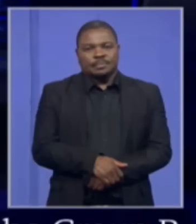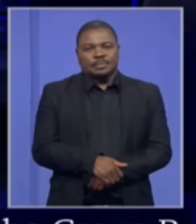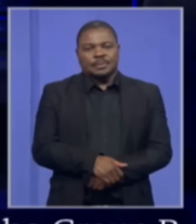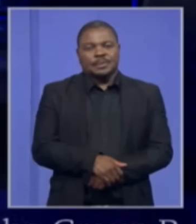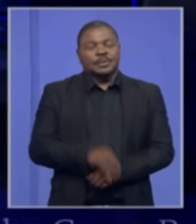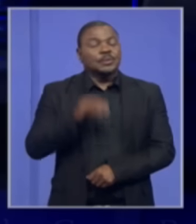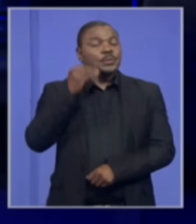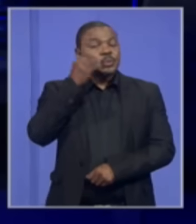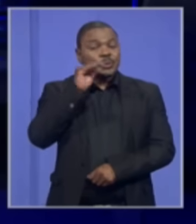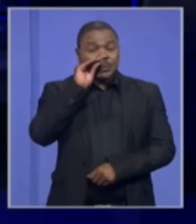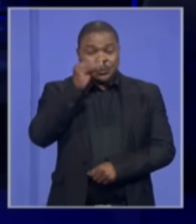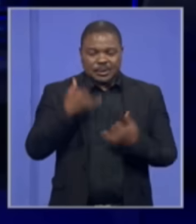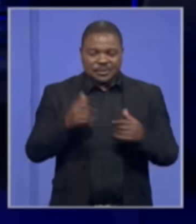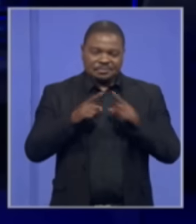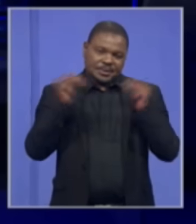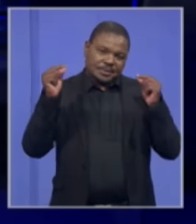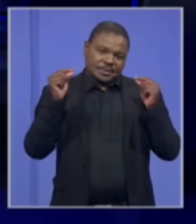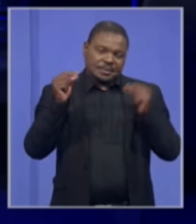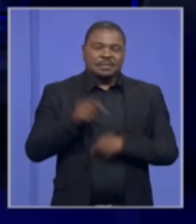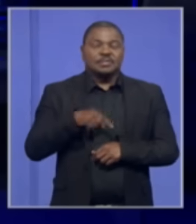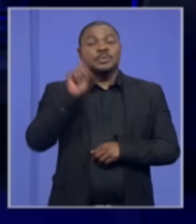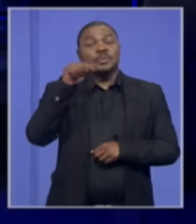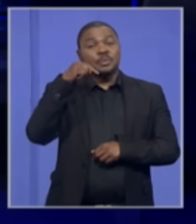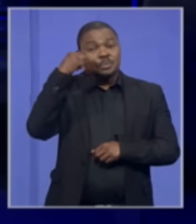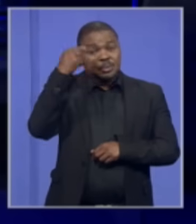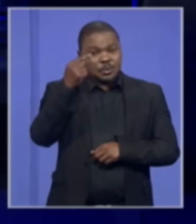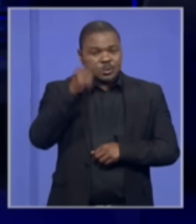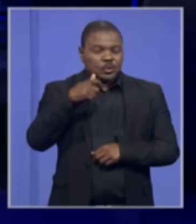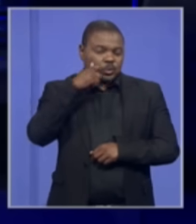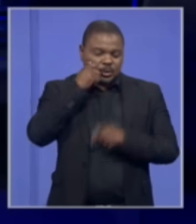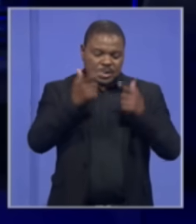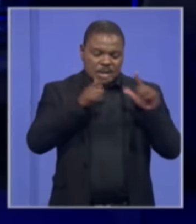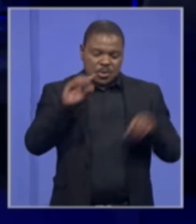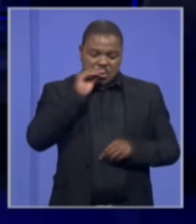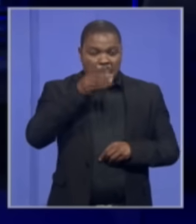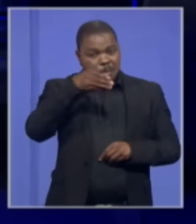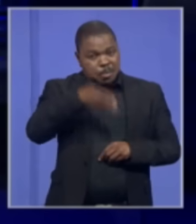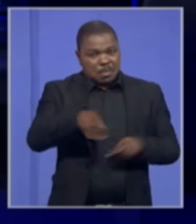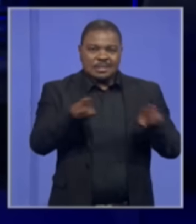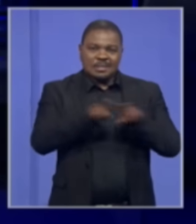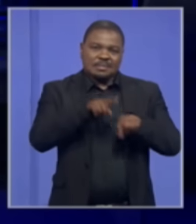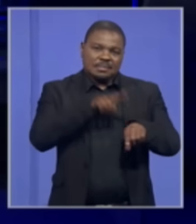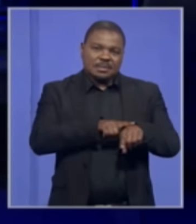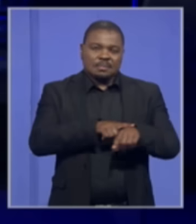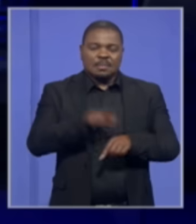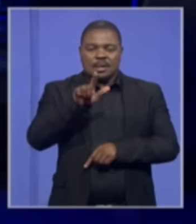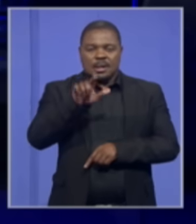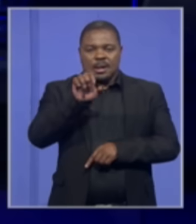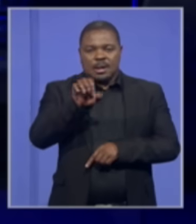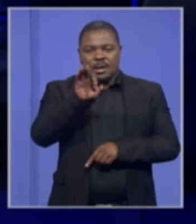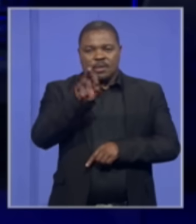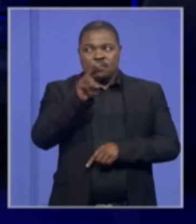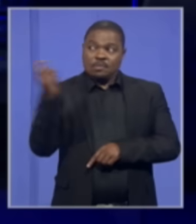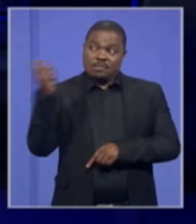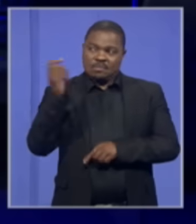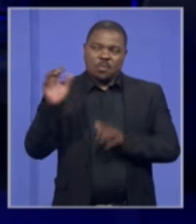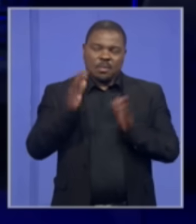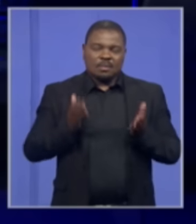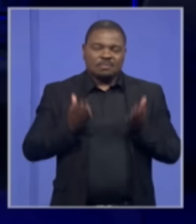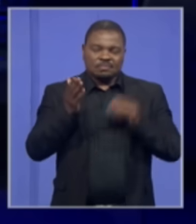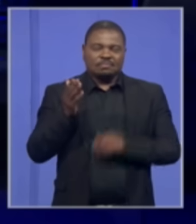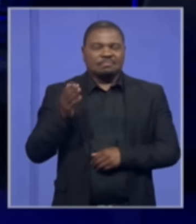Kgaso ena ya ditaba tsa Sesotho e fella mona kopana le moifu wa rona wa ditaba tsa Setswana hosane ka yona nako ena. Le fumuta ungwa latela ka bolipi. Ke